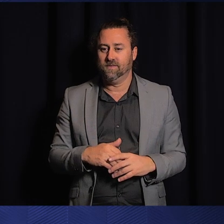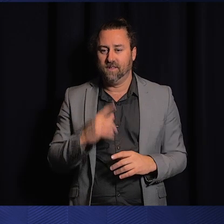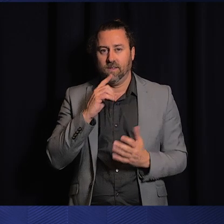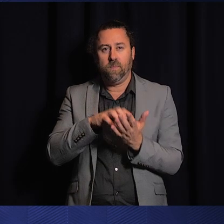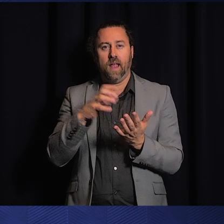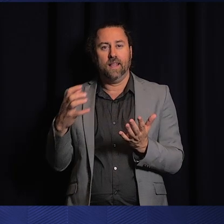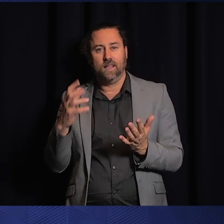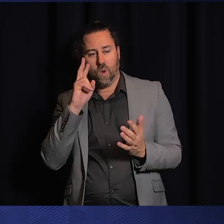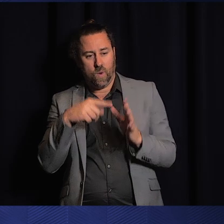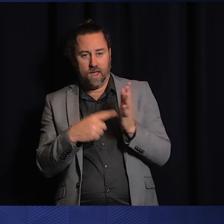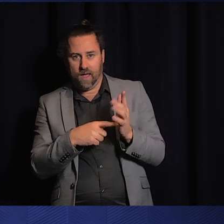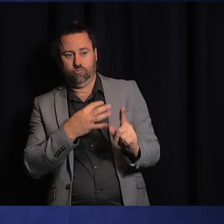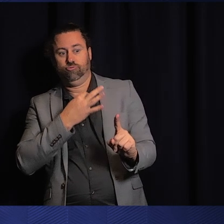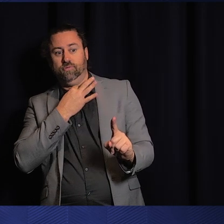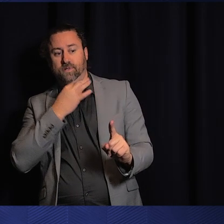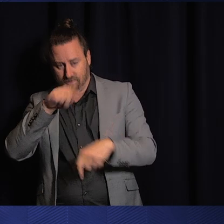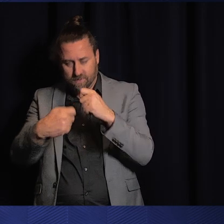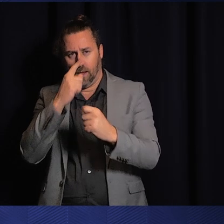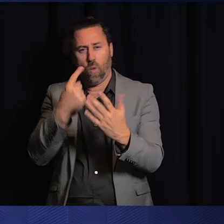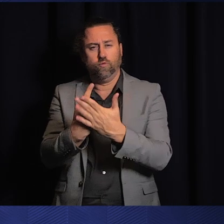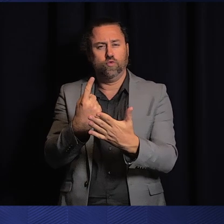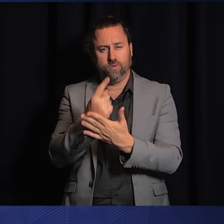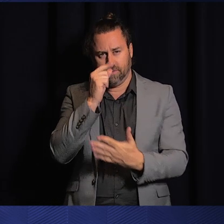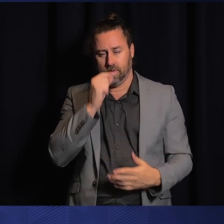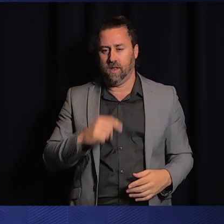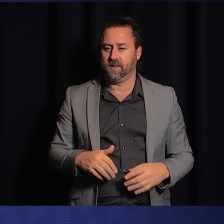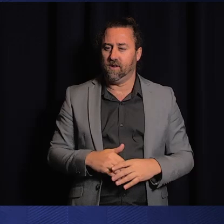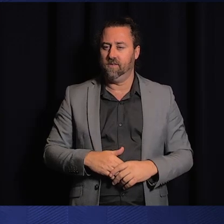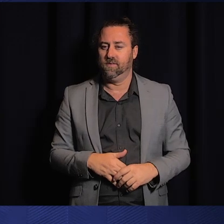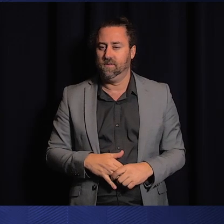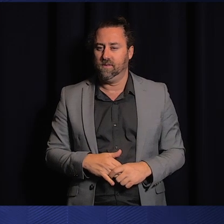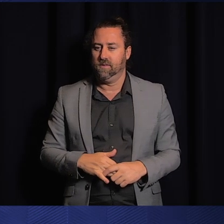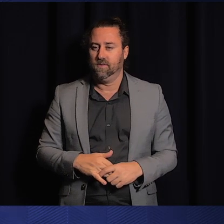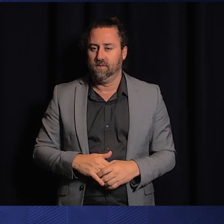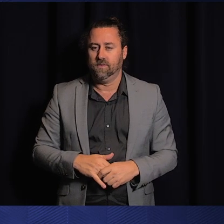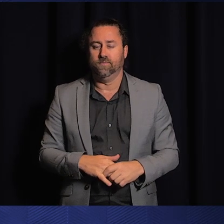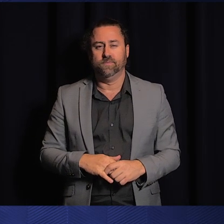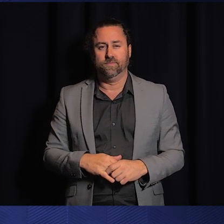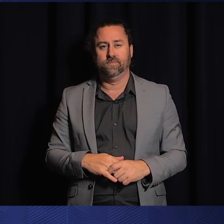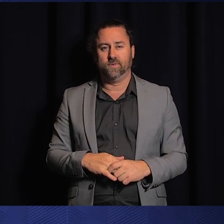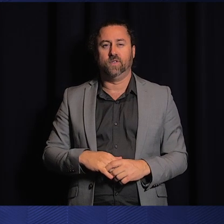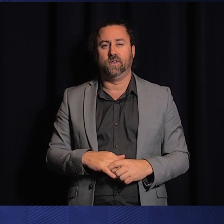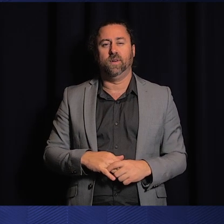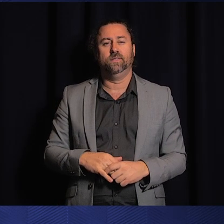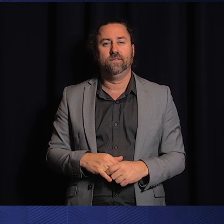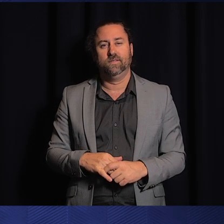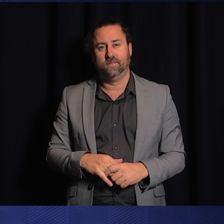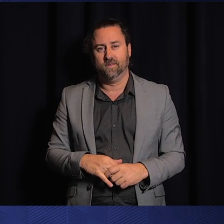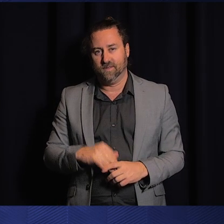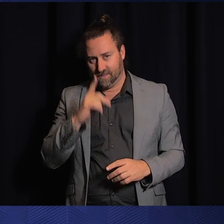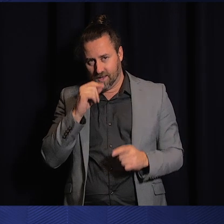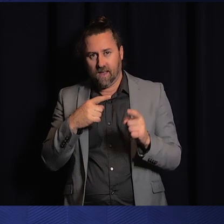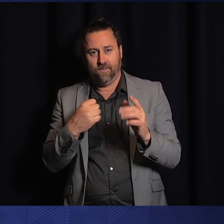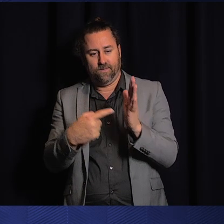into opportunities. The other vulnerable countries can follow the template and